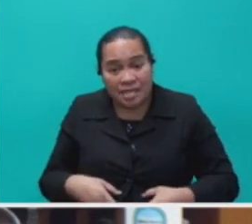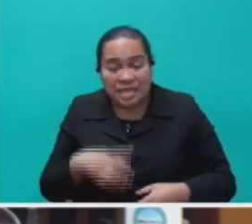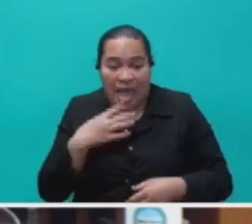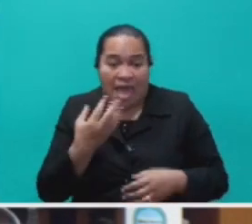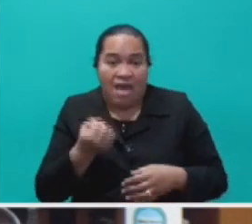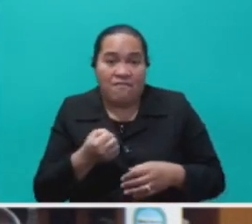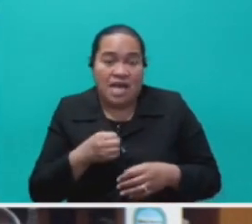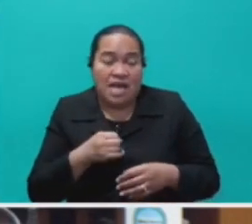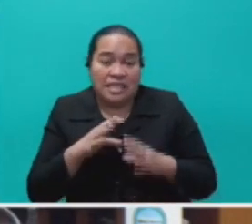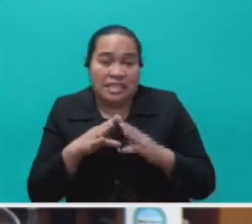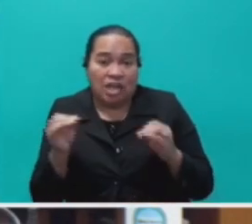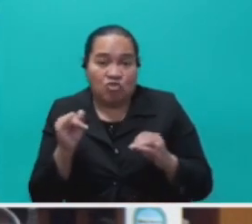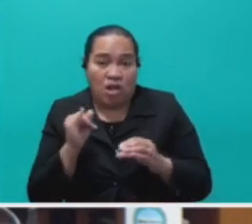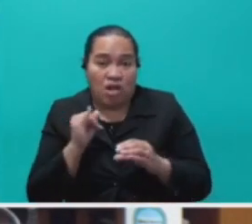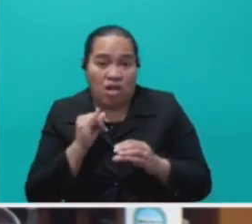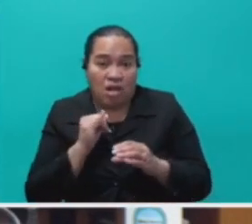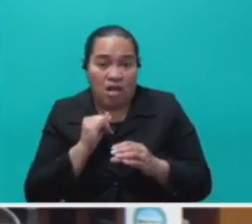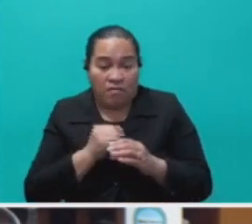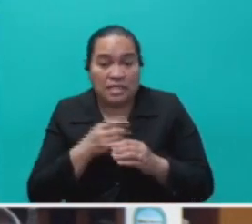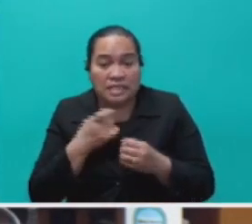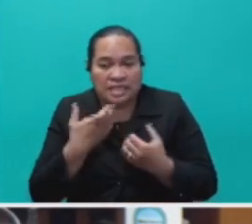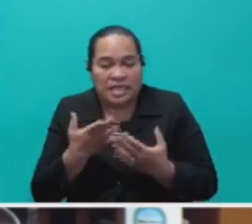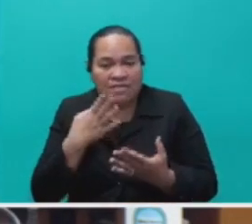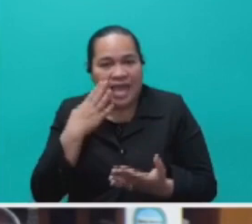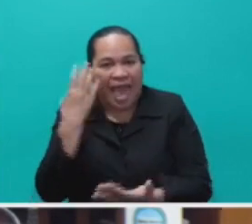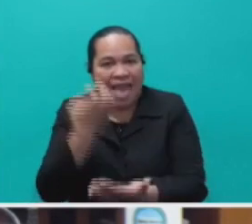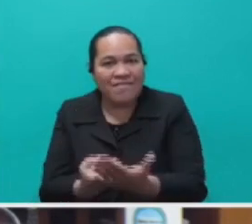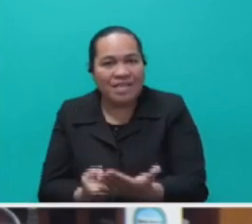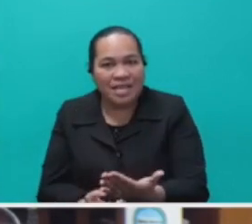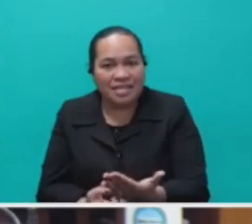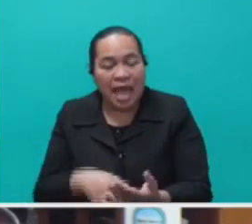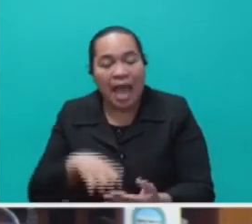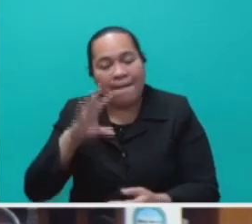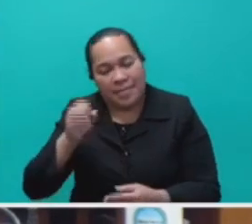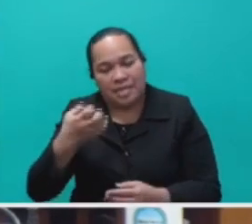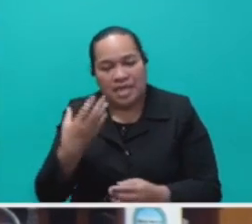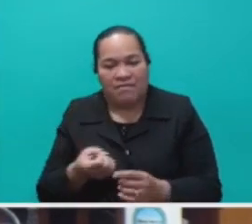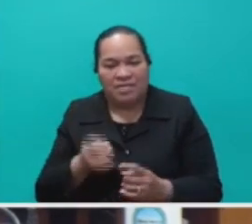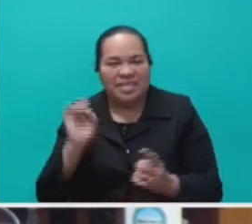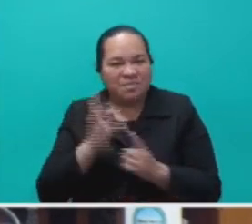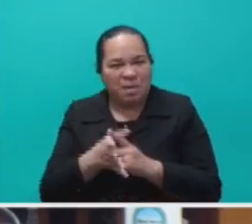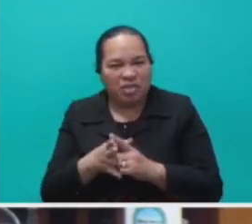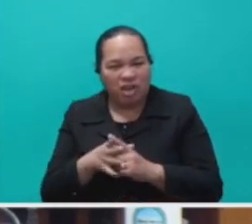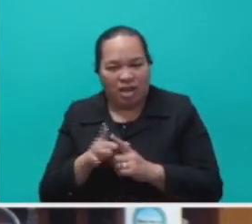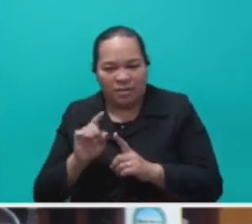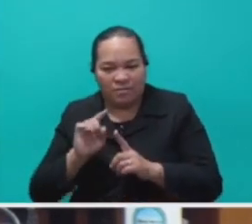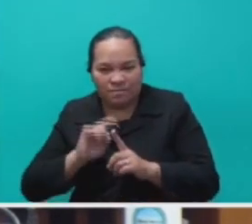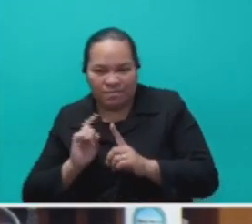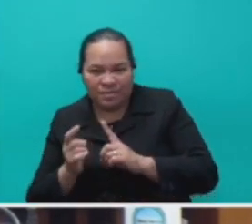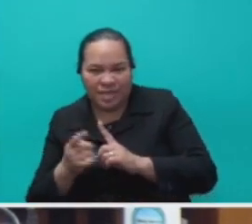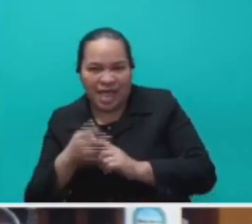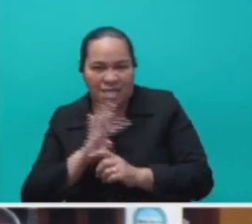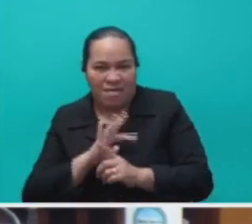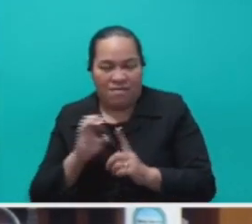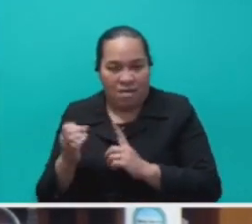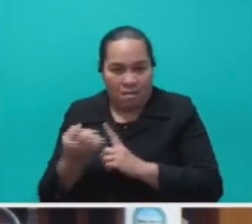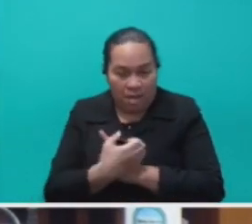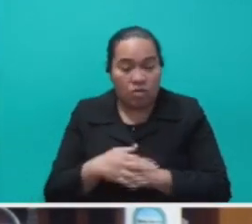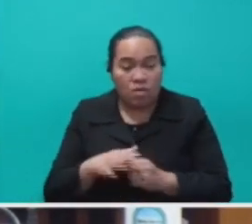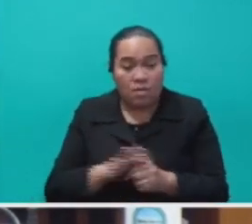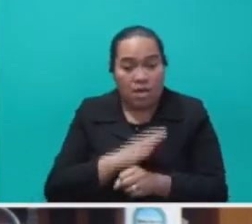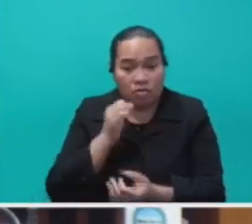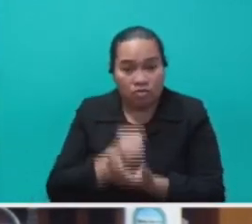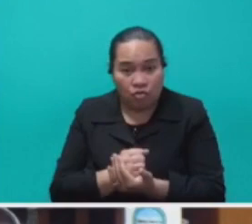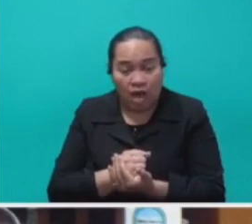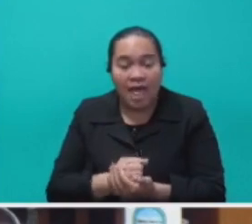offense is giving evidence, there has to be special mechanism built around the courts to ensure